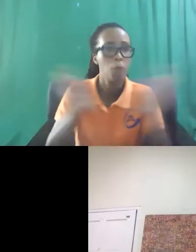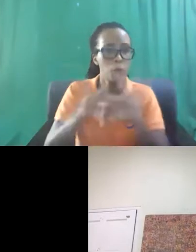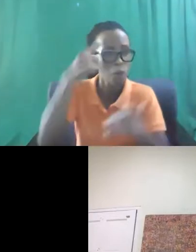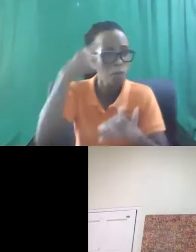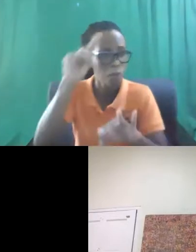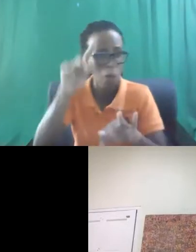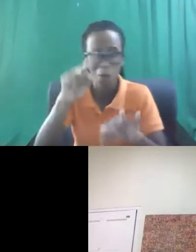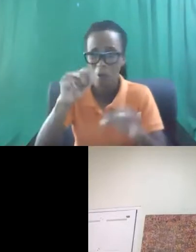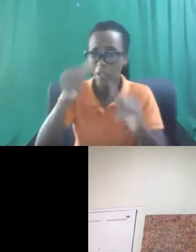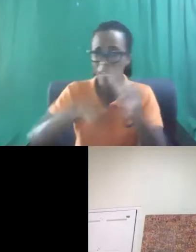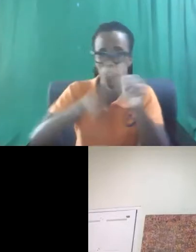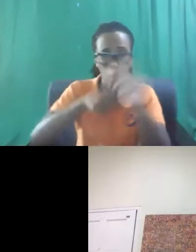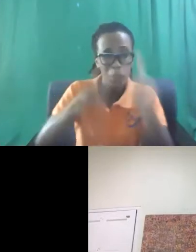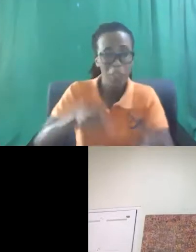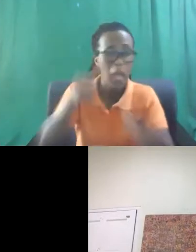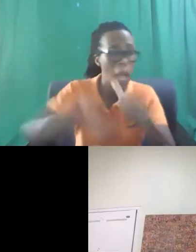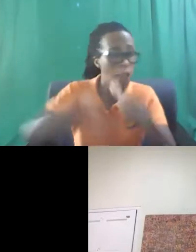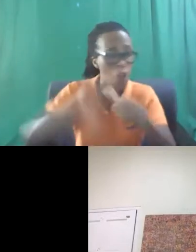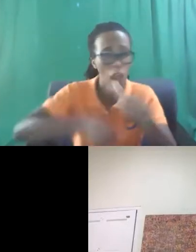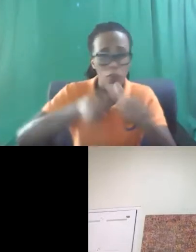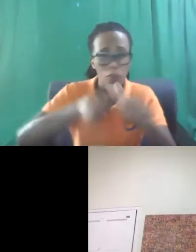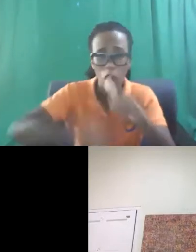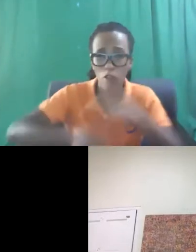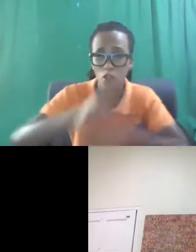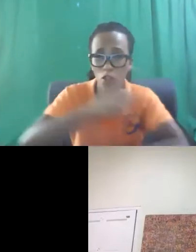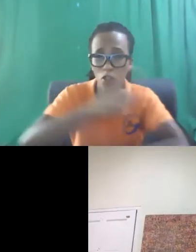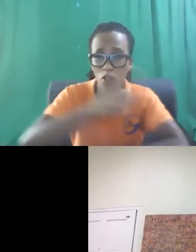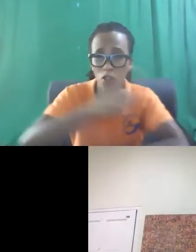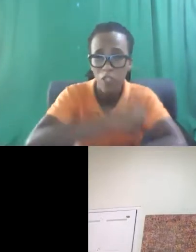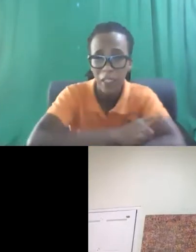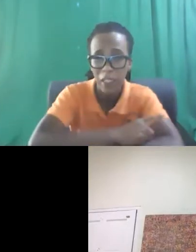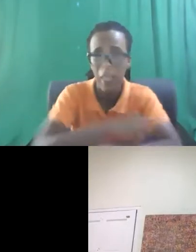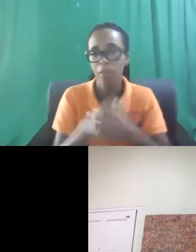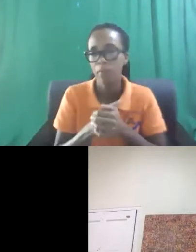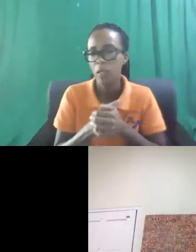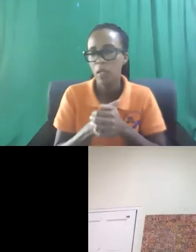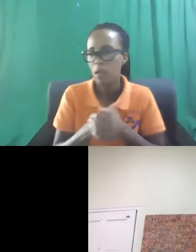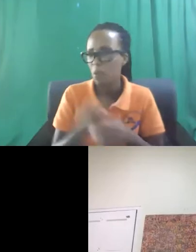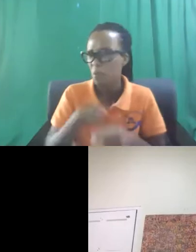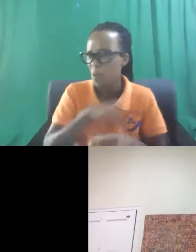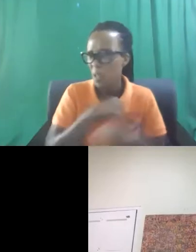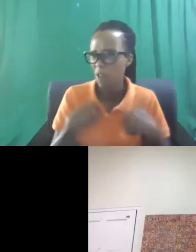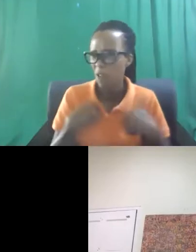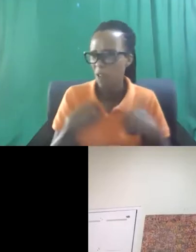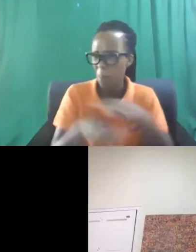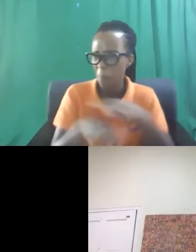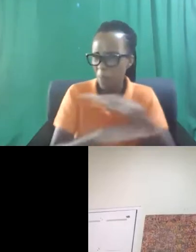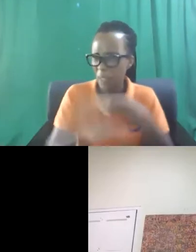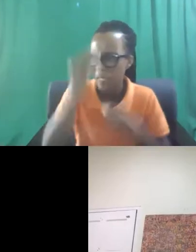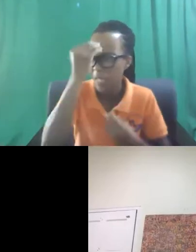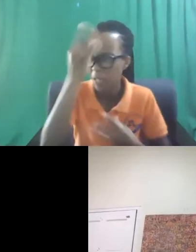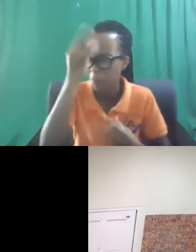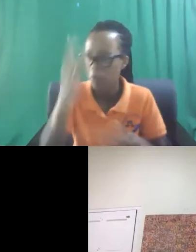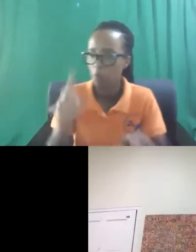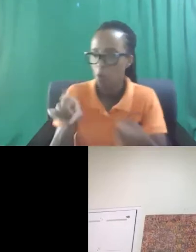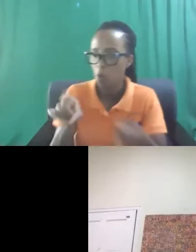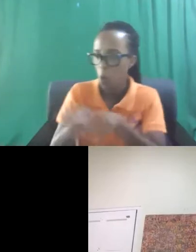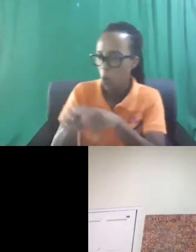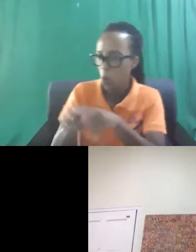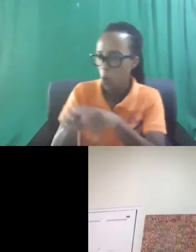daily lives. And there's lots of kind of basic information and basic misconceptions that